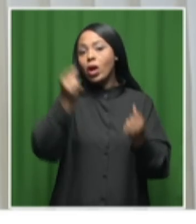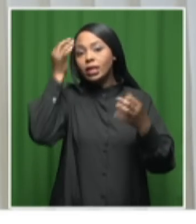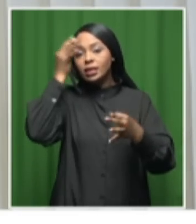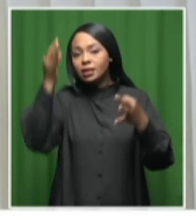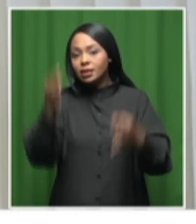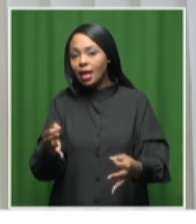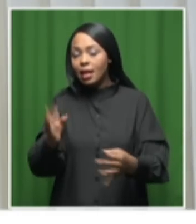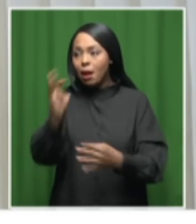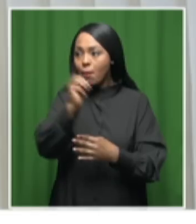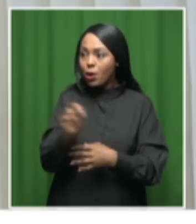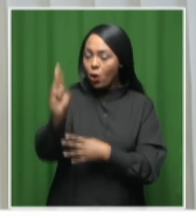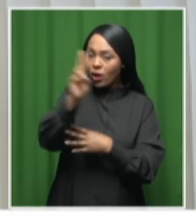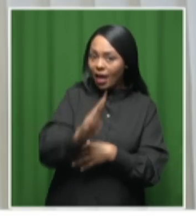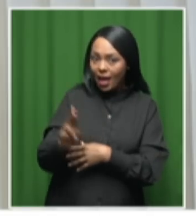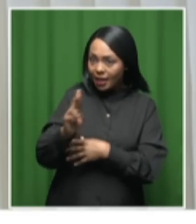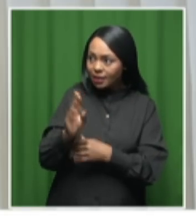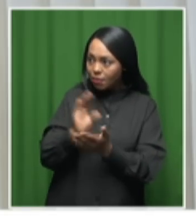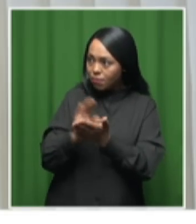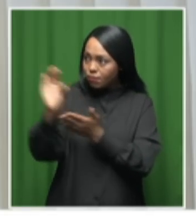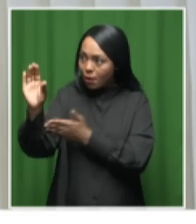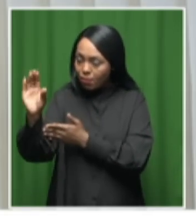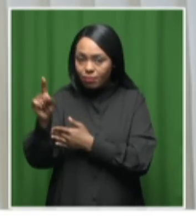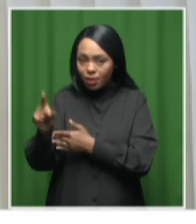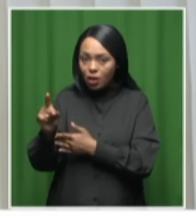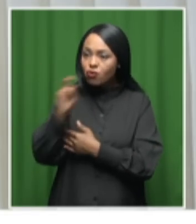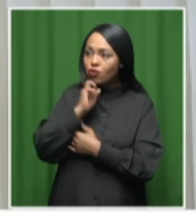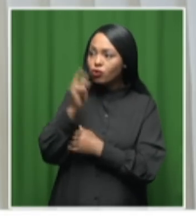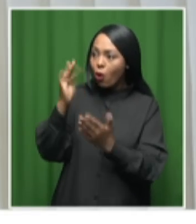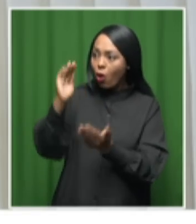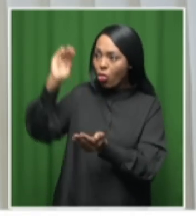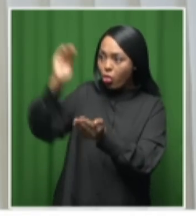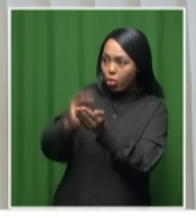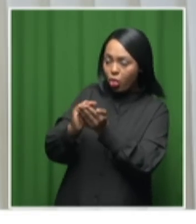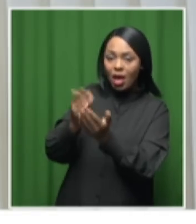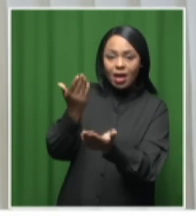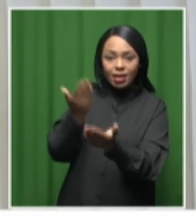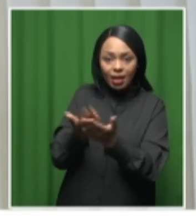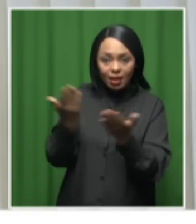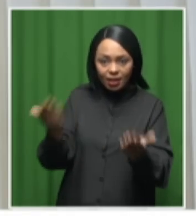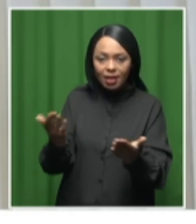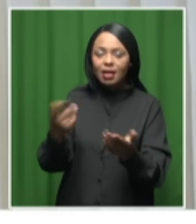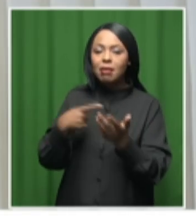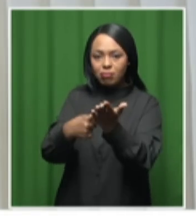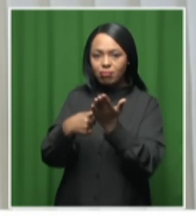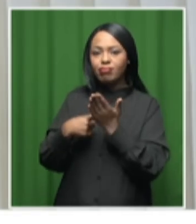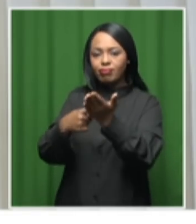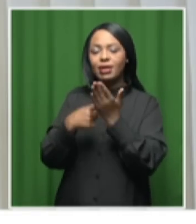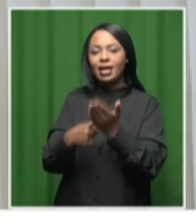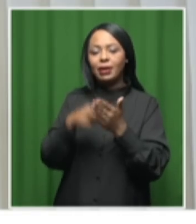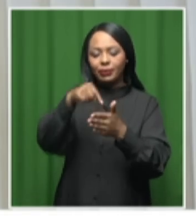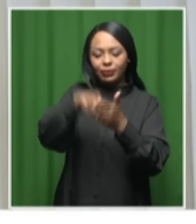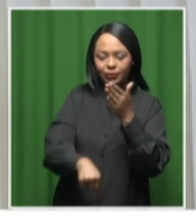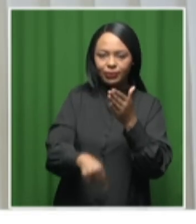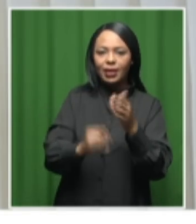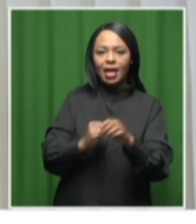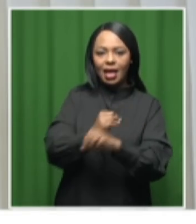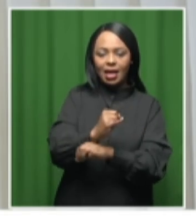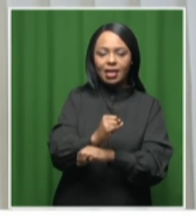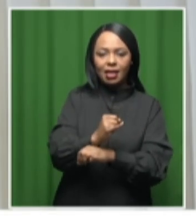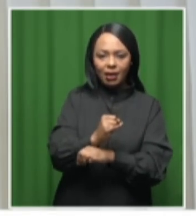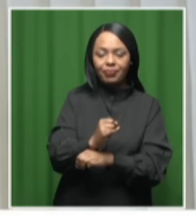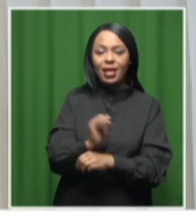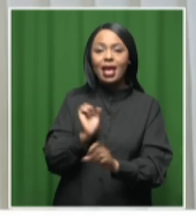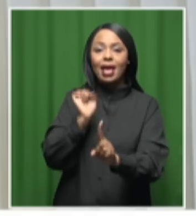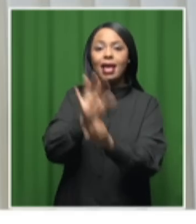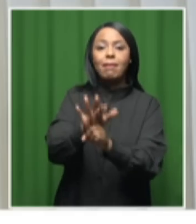R1 million a fair amount, can it be used or can it be reduced? So those are the type of arguments which are going to be discussed earlier. The impact